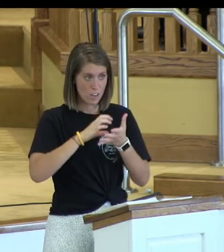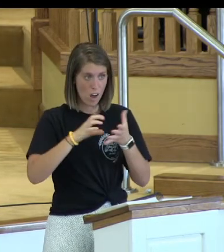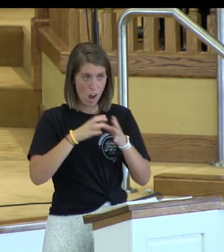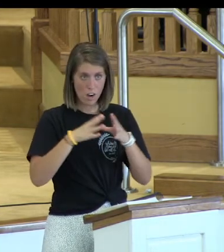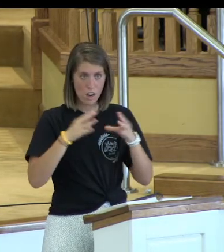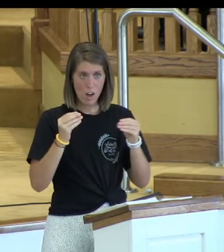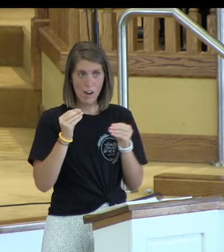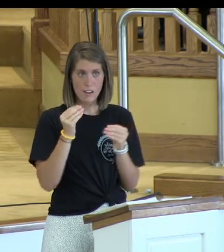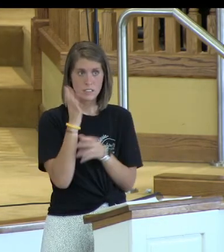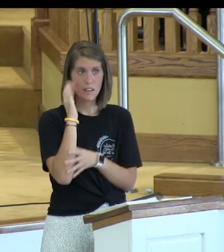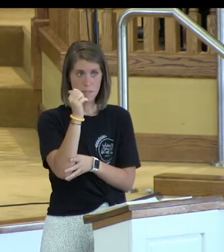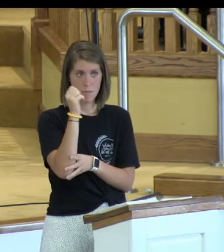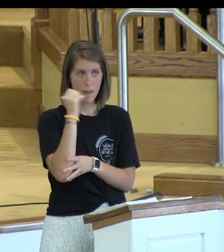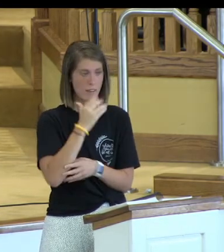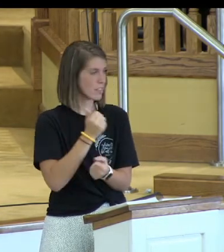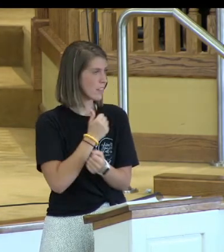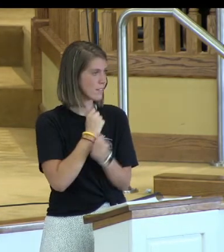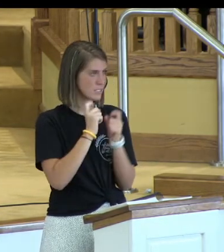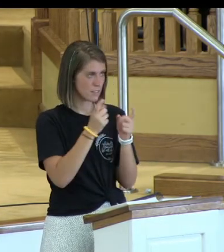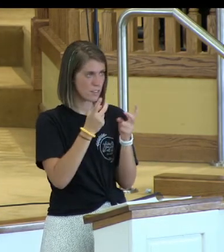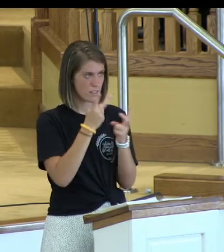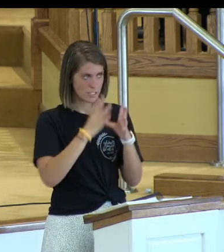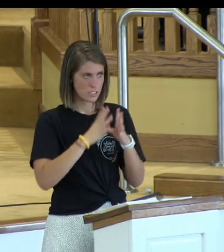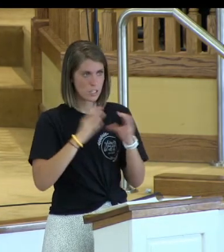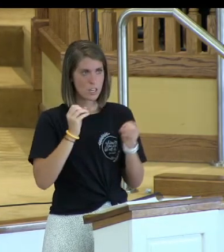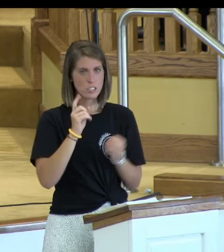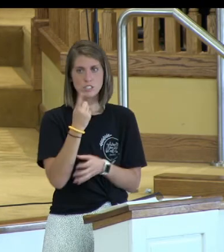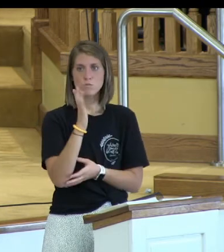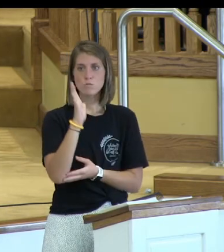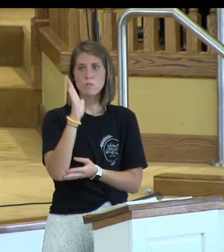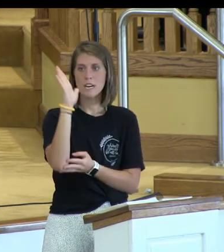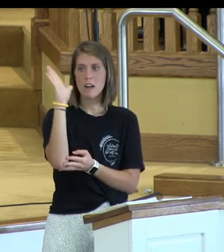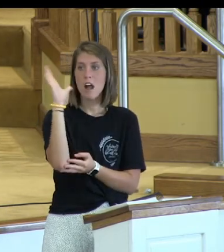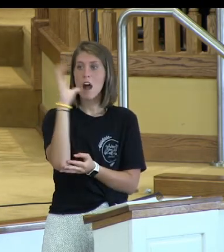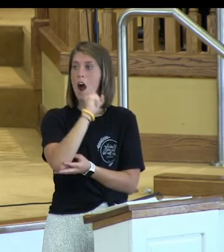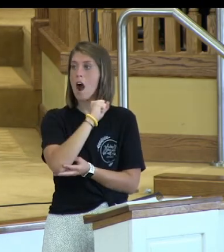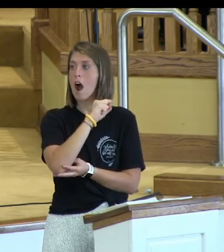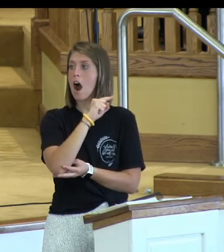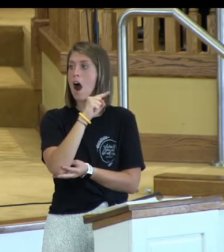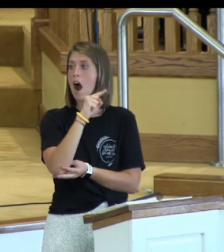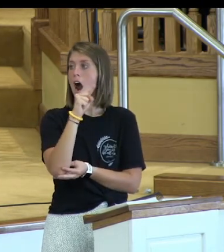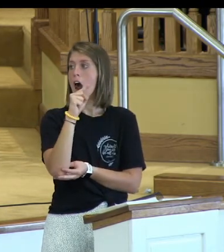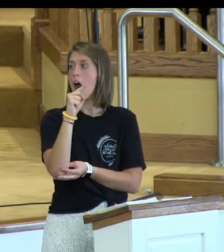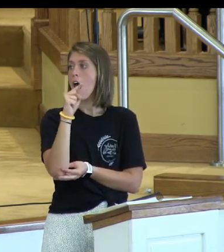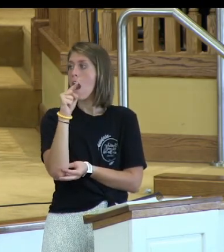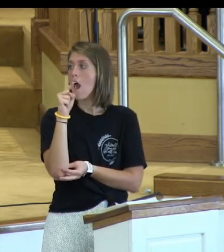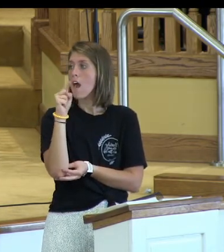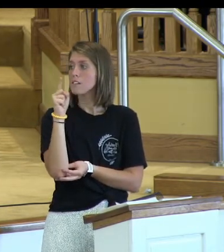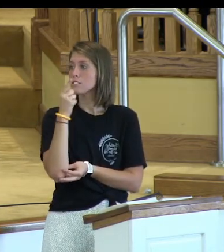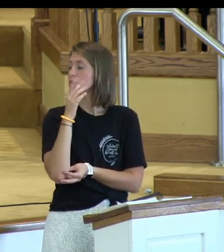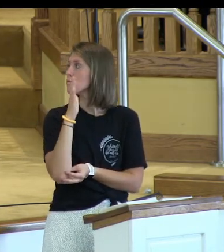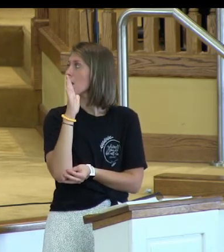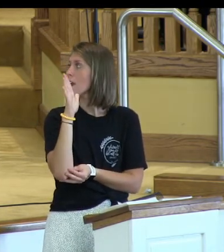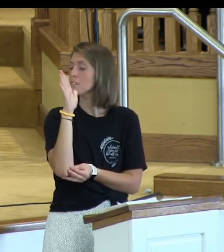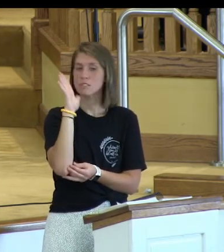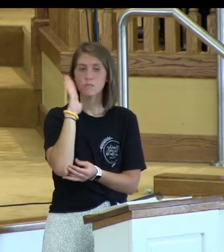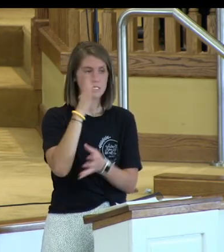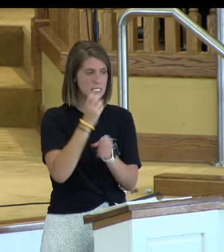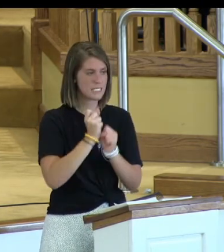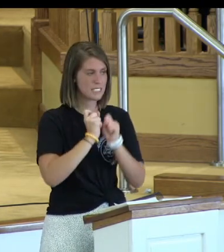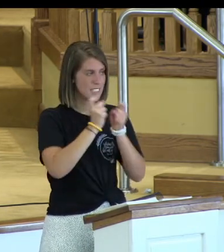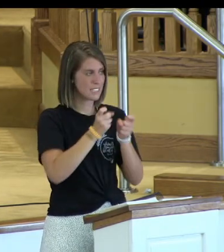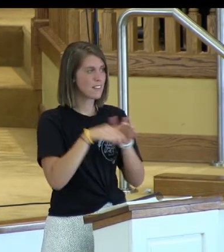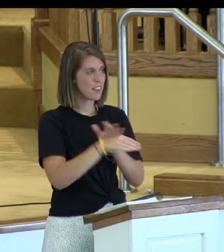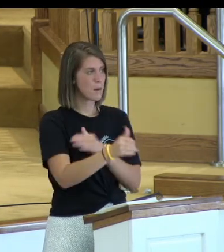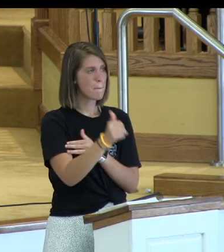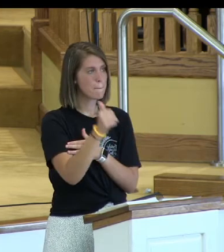back, they would love to give you a visitor card. Just raise your hand. Do we miss anybody this evening? Just raise your hand so you can get a gift in the